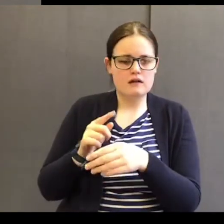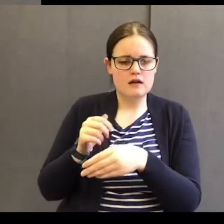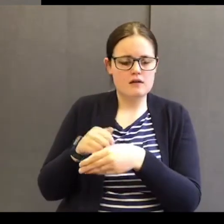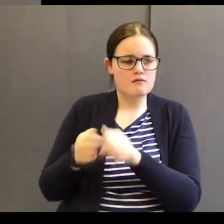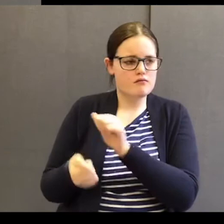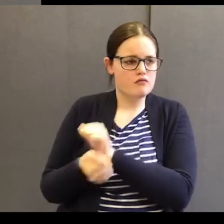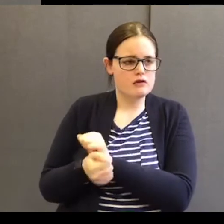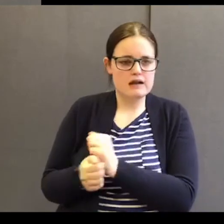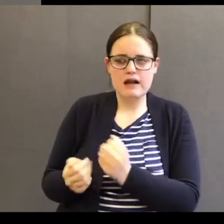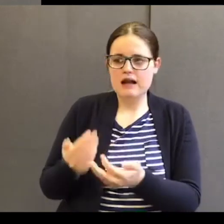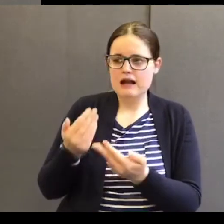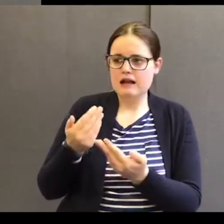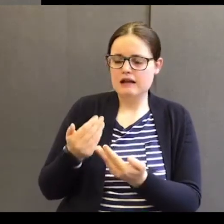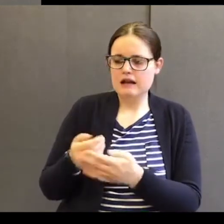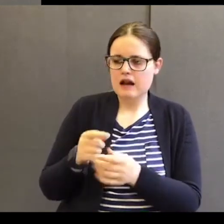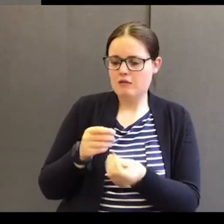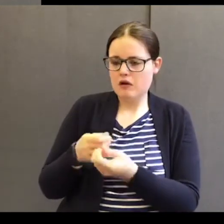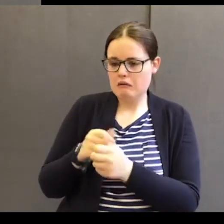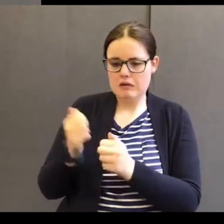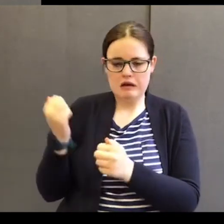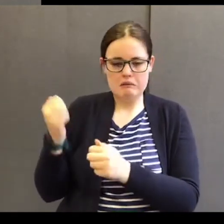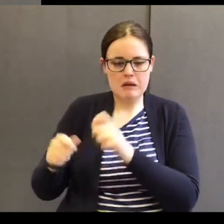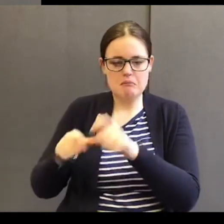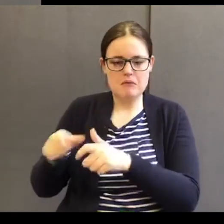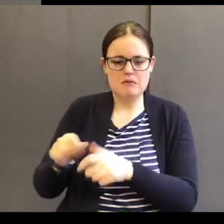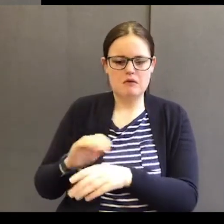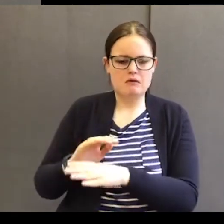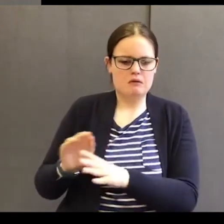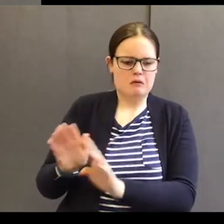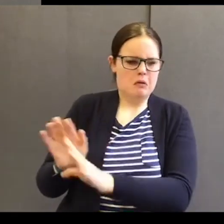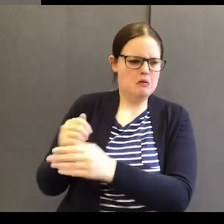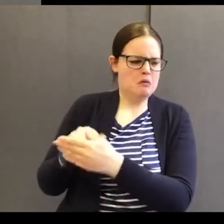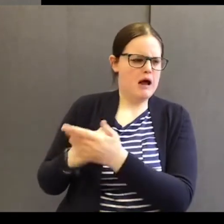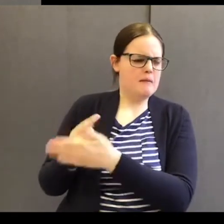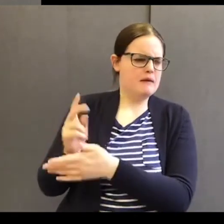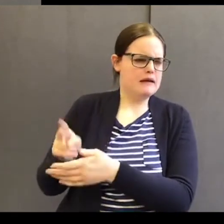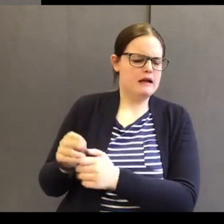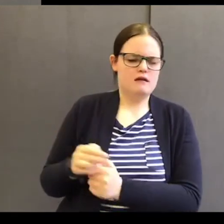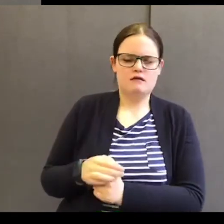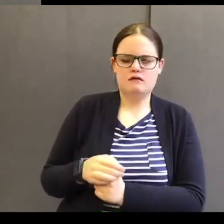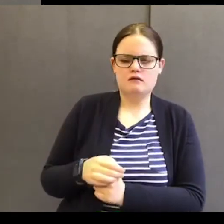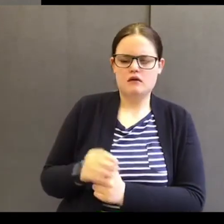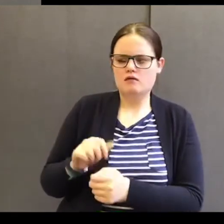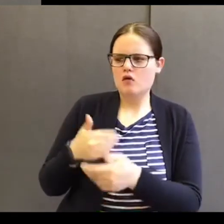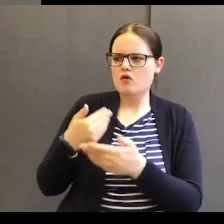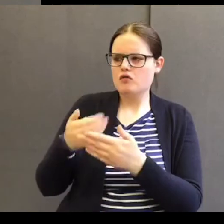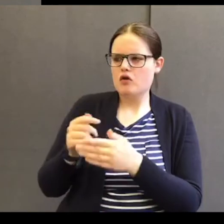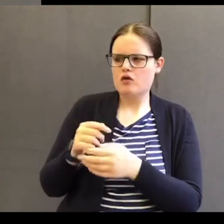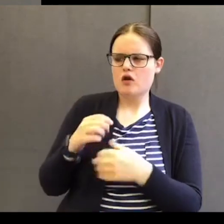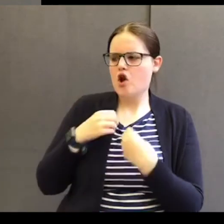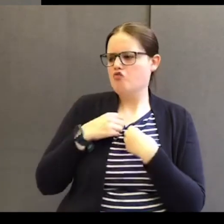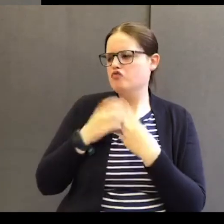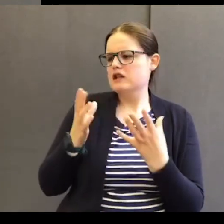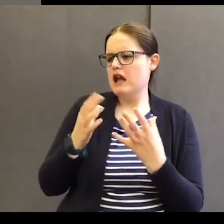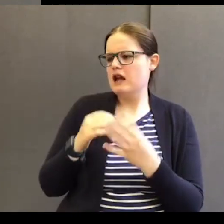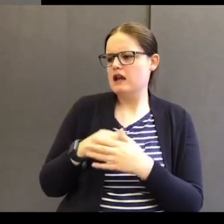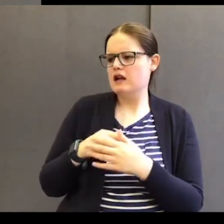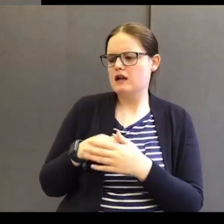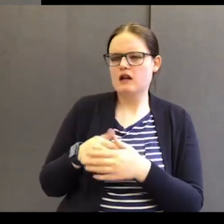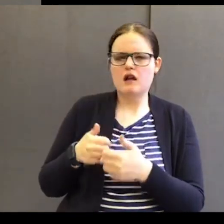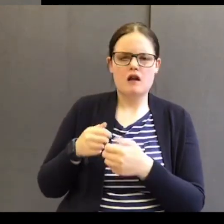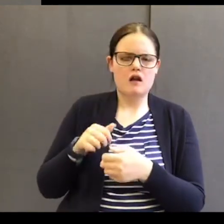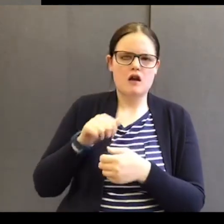No, twice. And this time they put us with the murderers. No, we're not having that again. We'll go